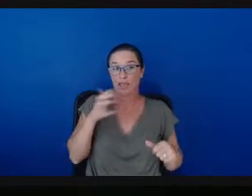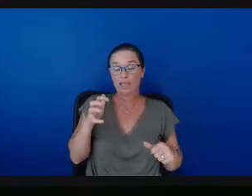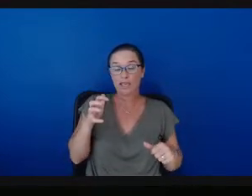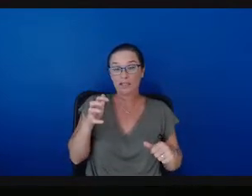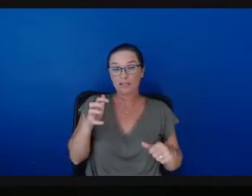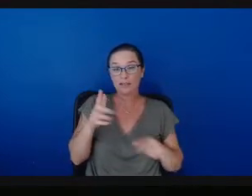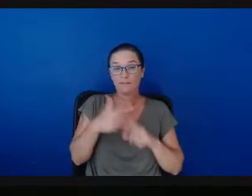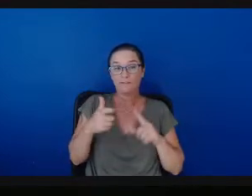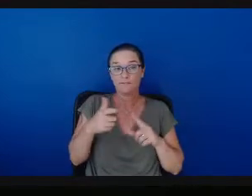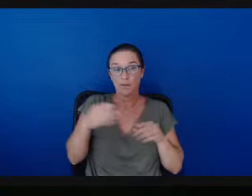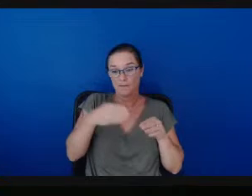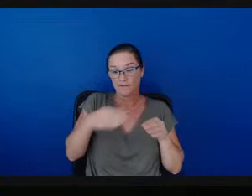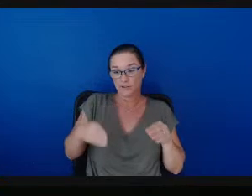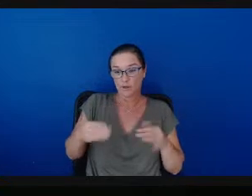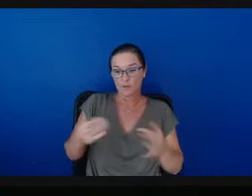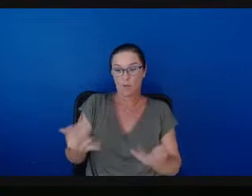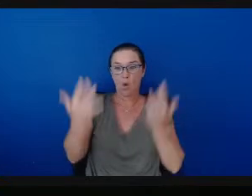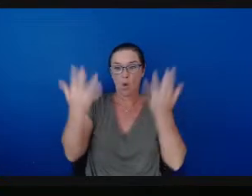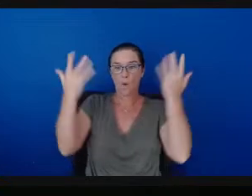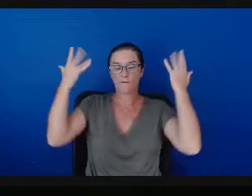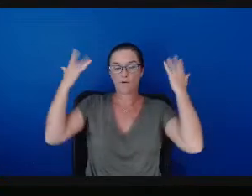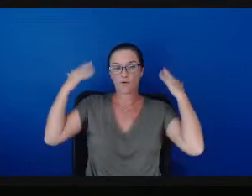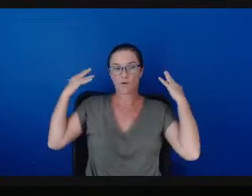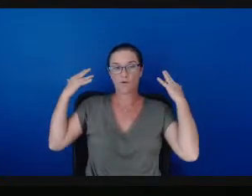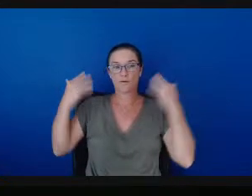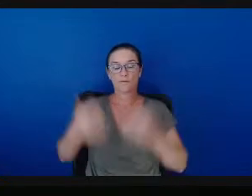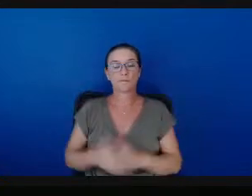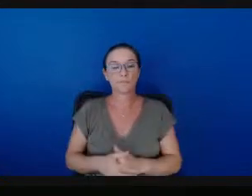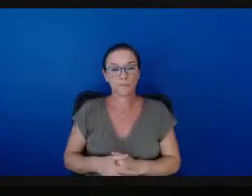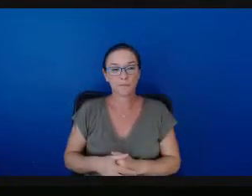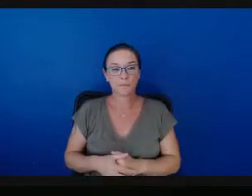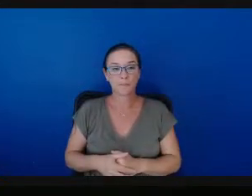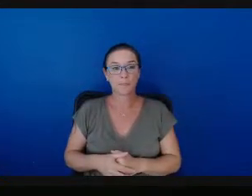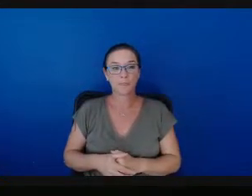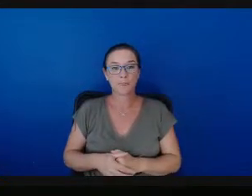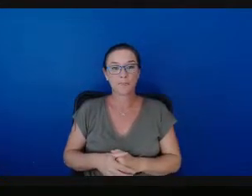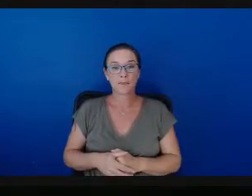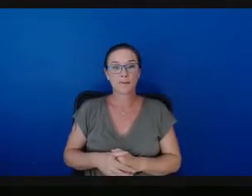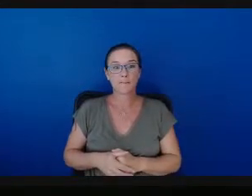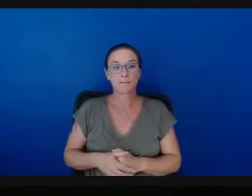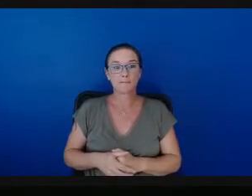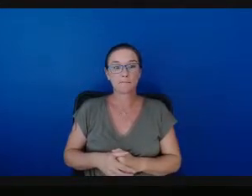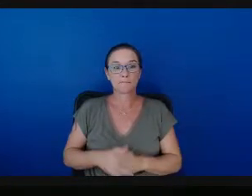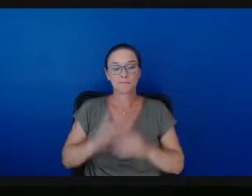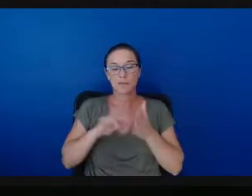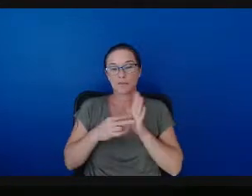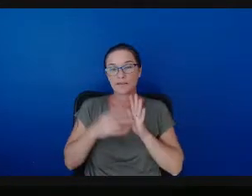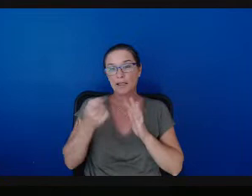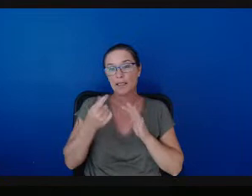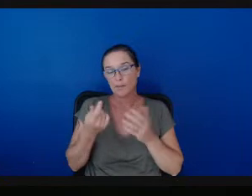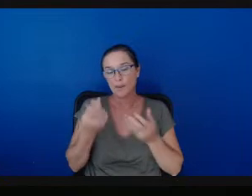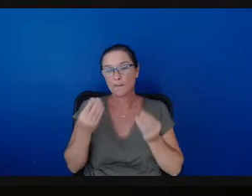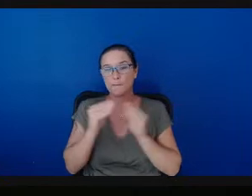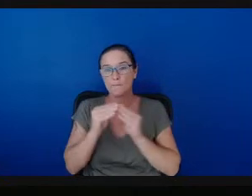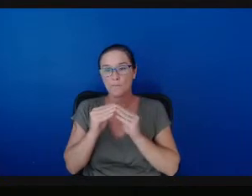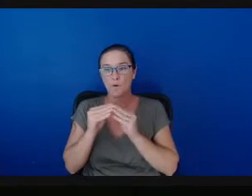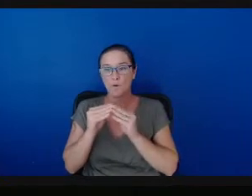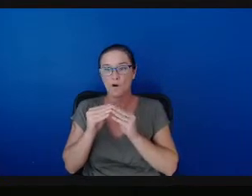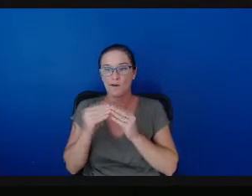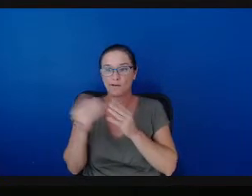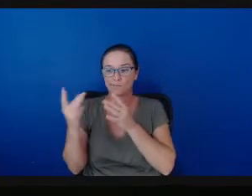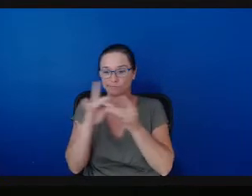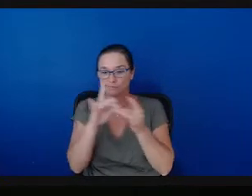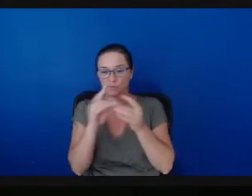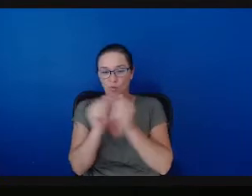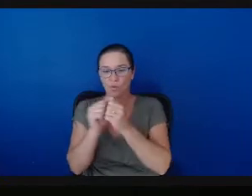from the fissures blowing over them. So that indicates that they're a little bit more downwind as well. But so there are people who